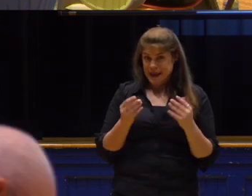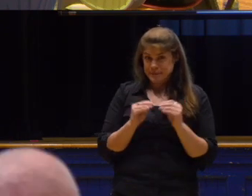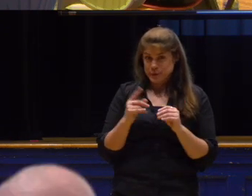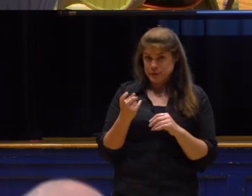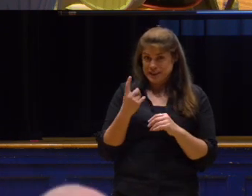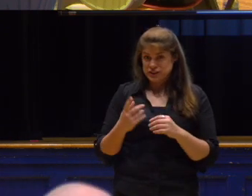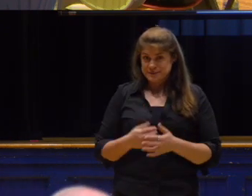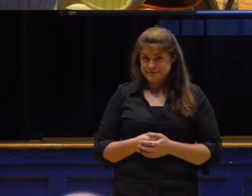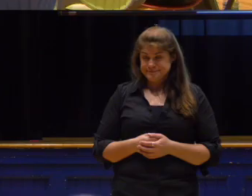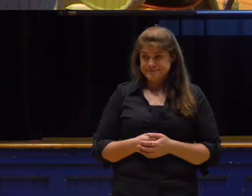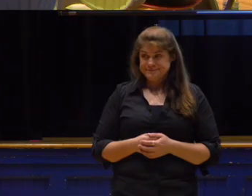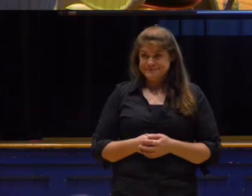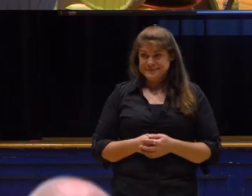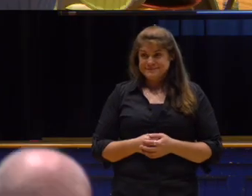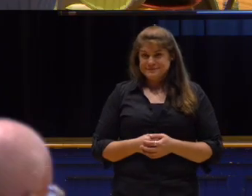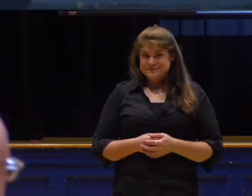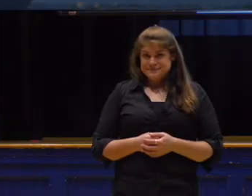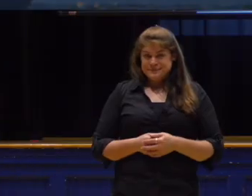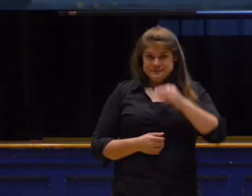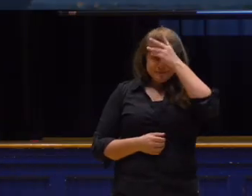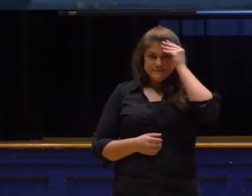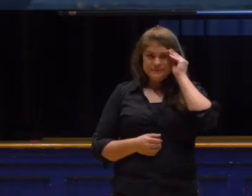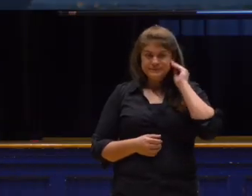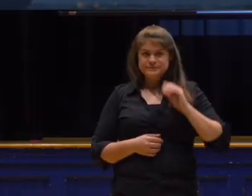Are there any further questions?